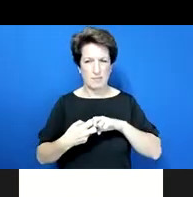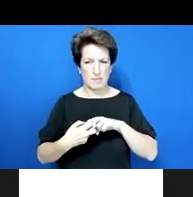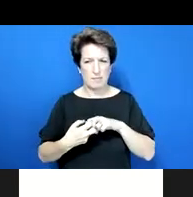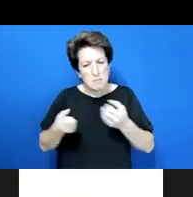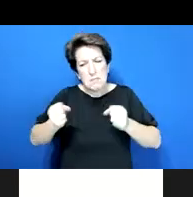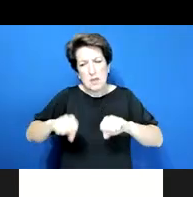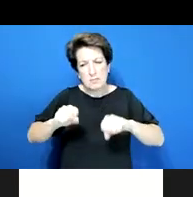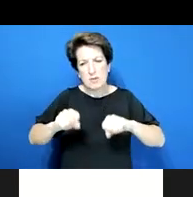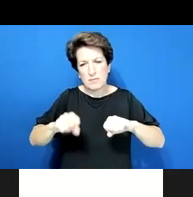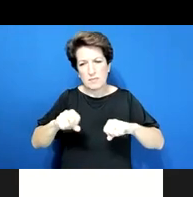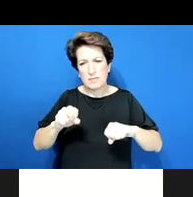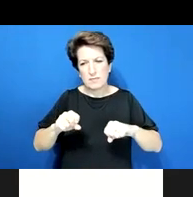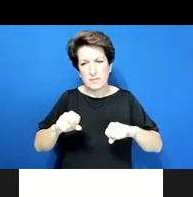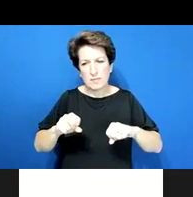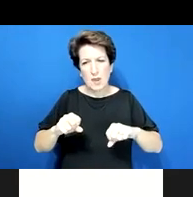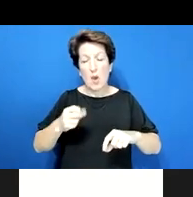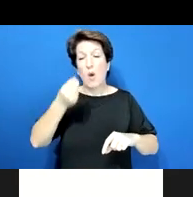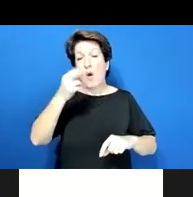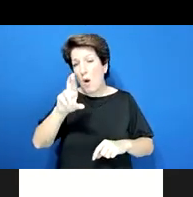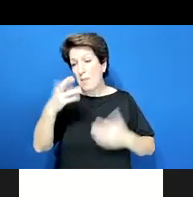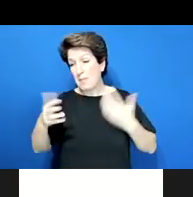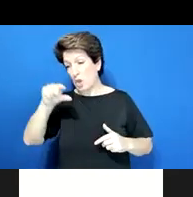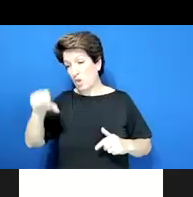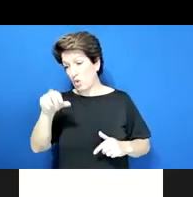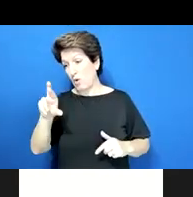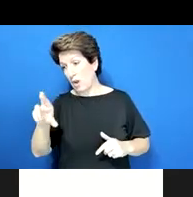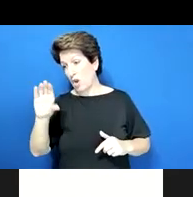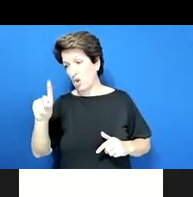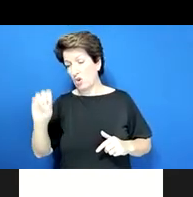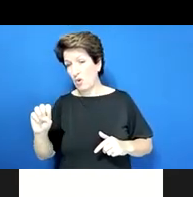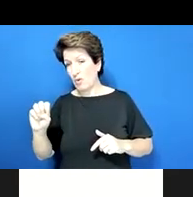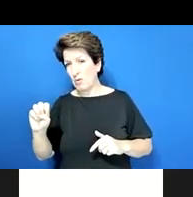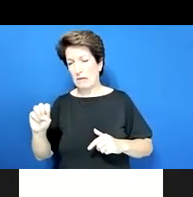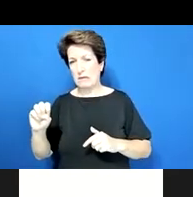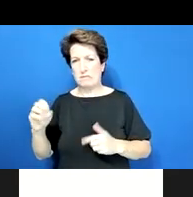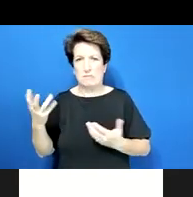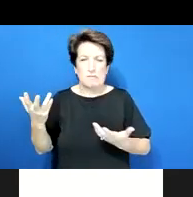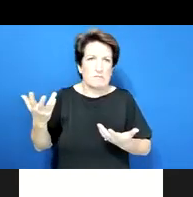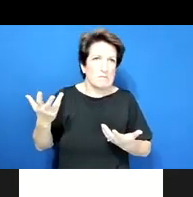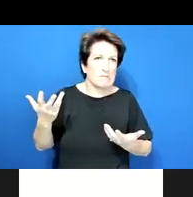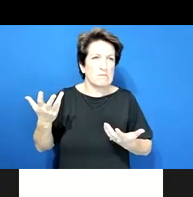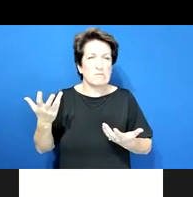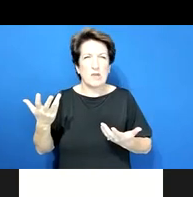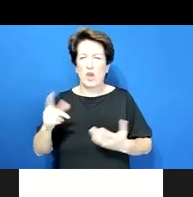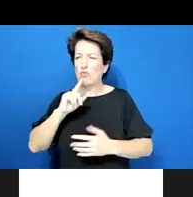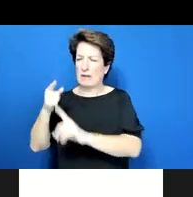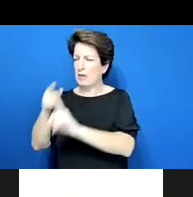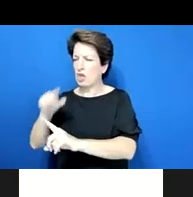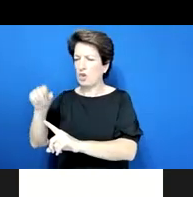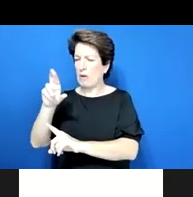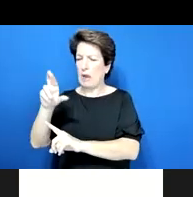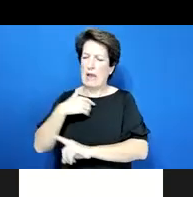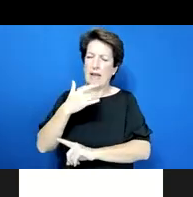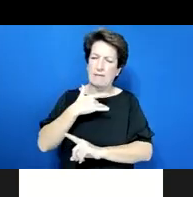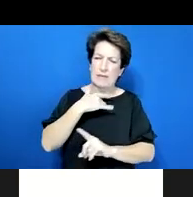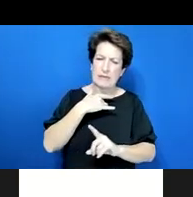possible. But if it's the QR code, I just can't think what that issue would be. I don't think it's really about the QR code. It might have been just a